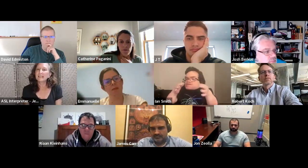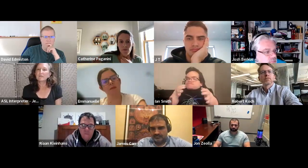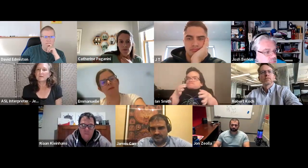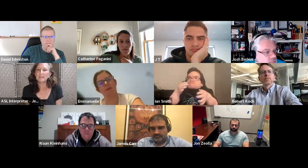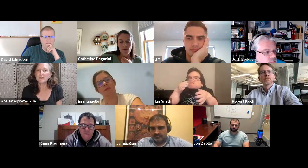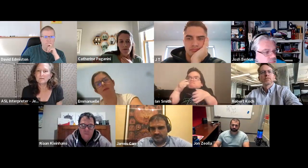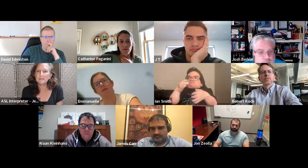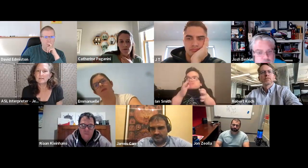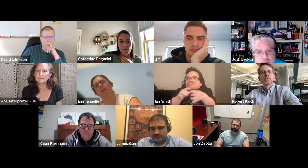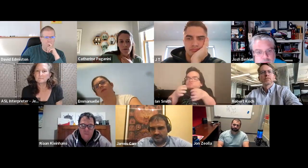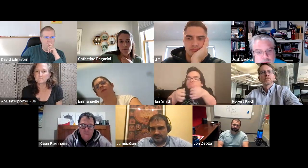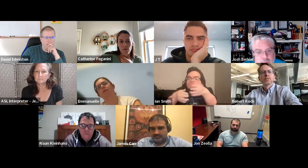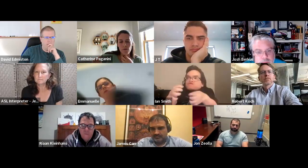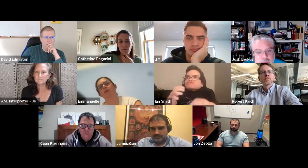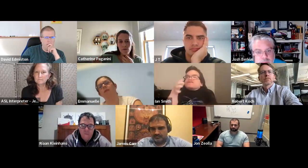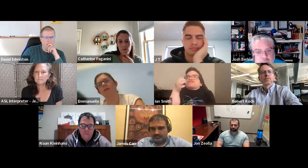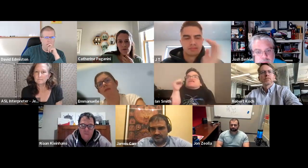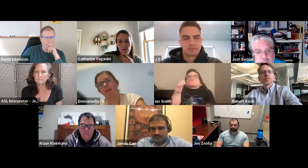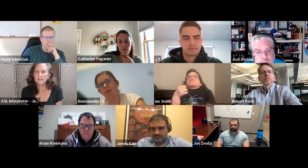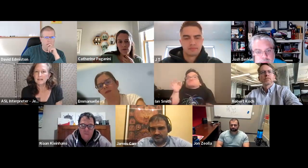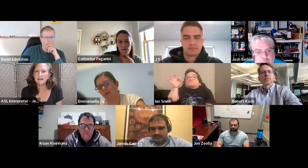I fully agree with you.